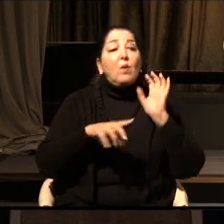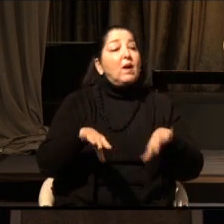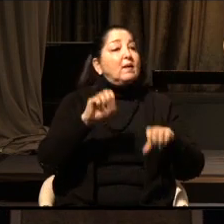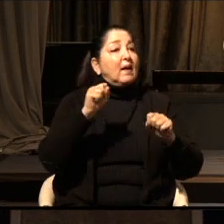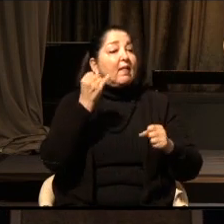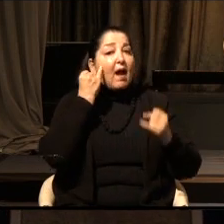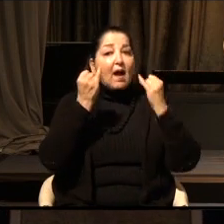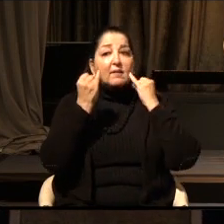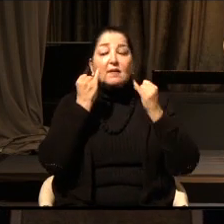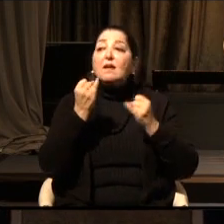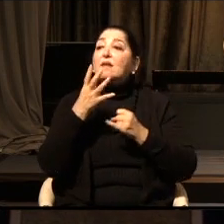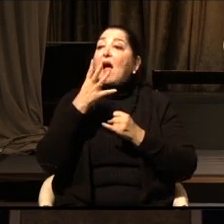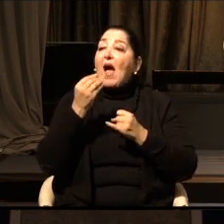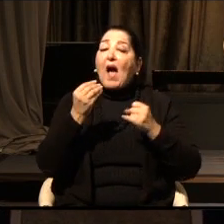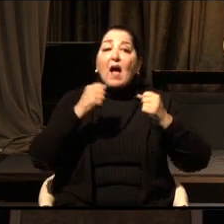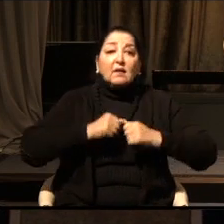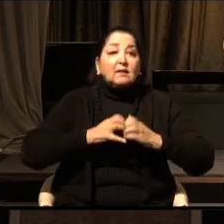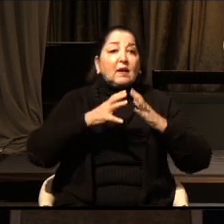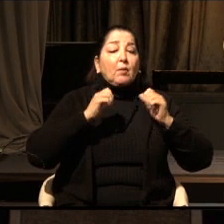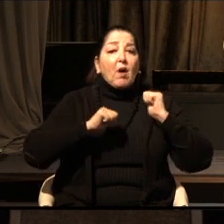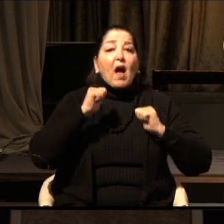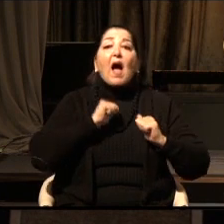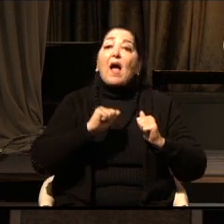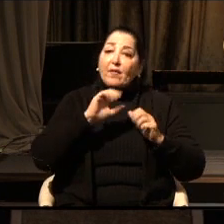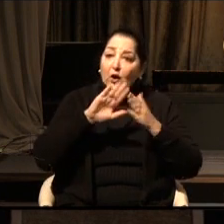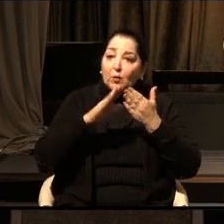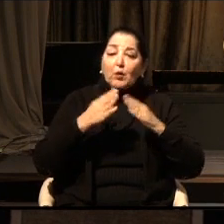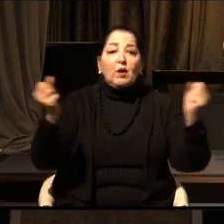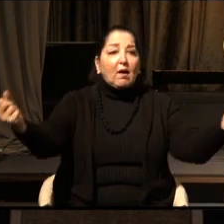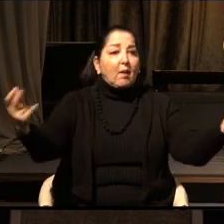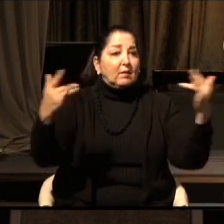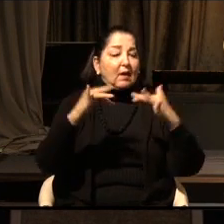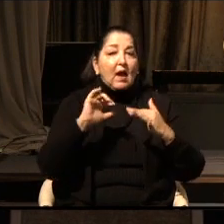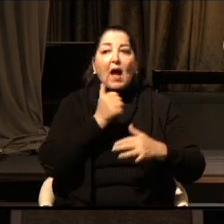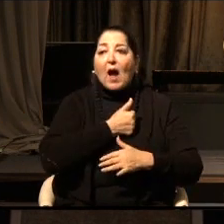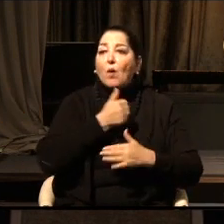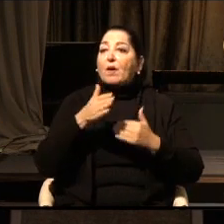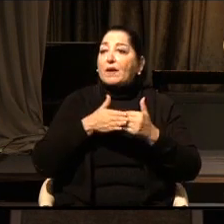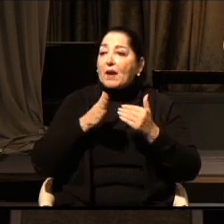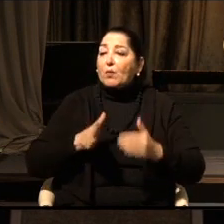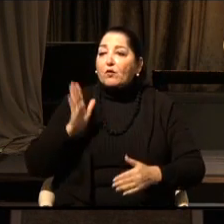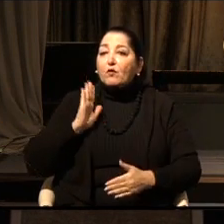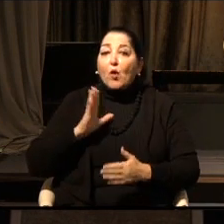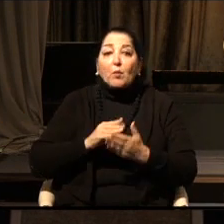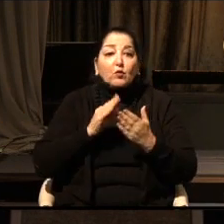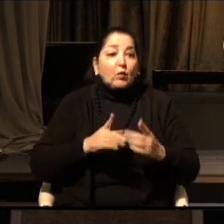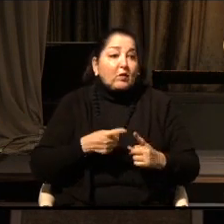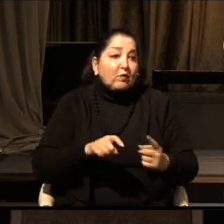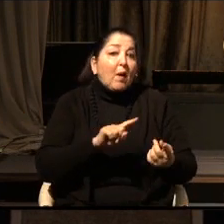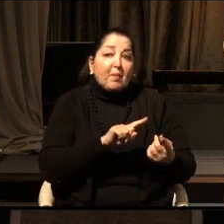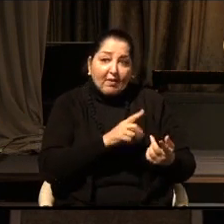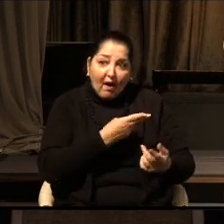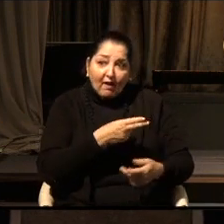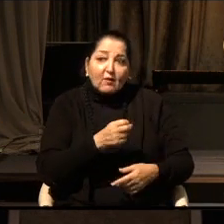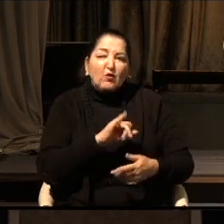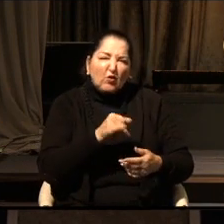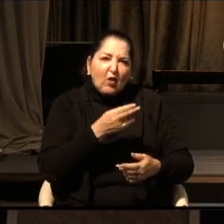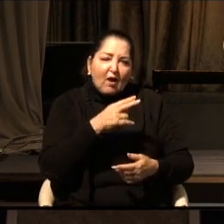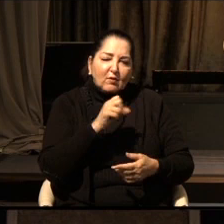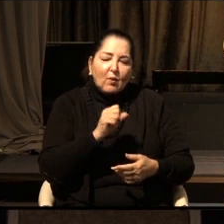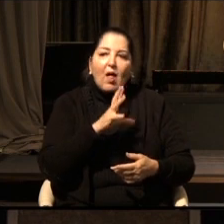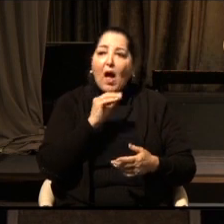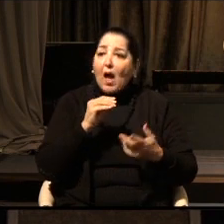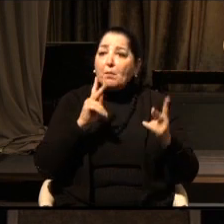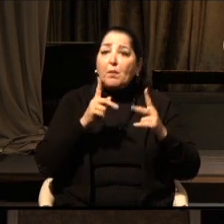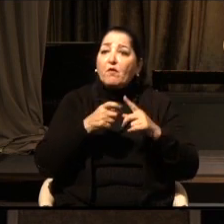to gather with the community, our neighbors, former Bell students, and New Orleanians in general. The